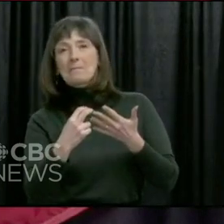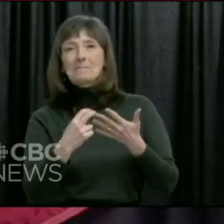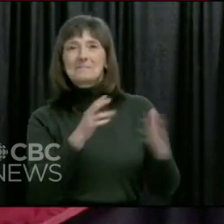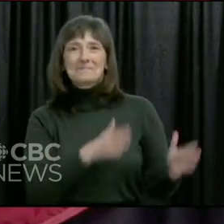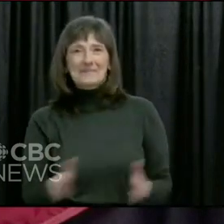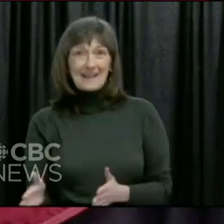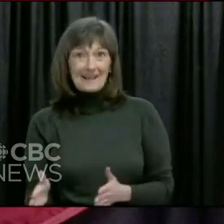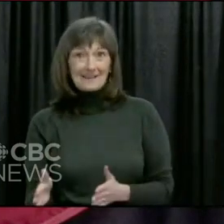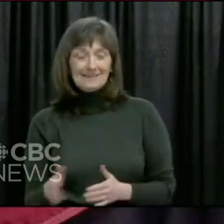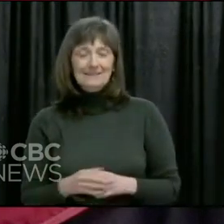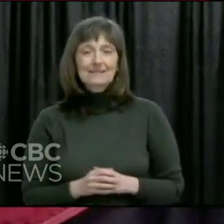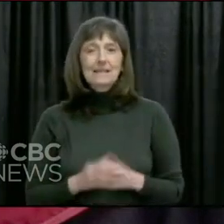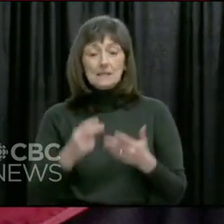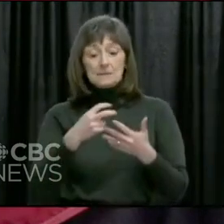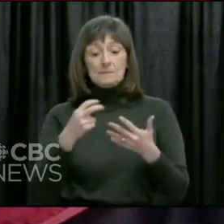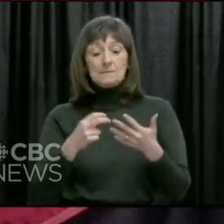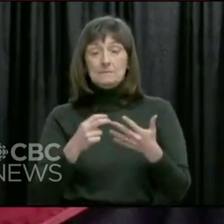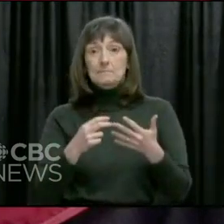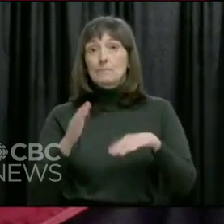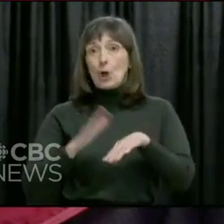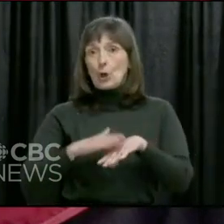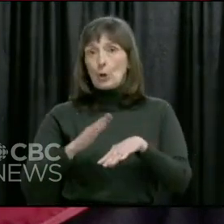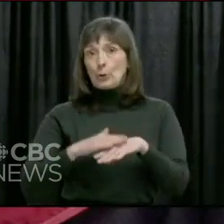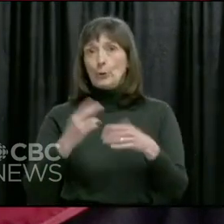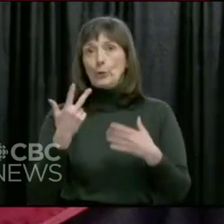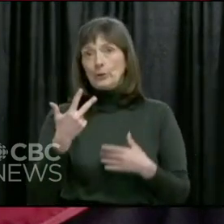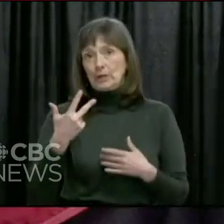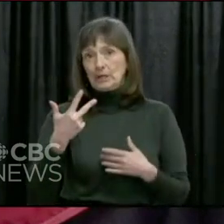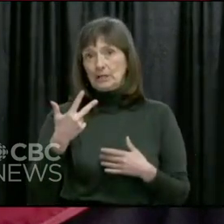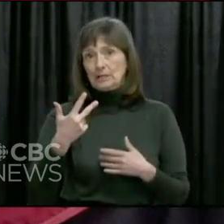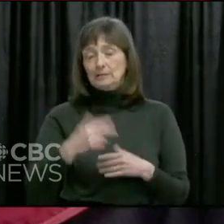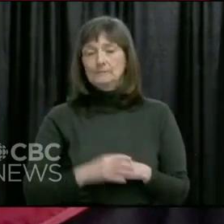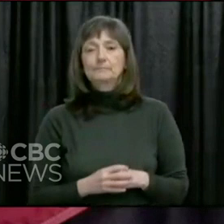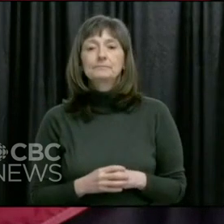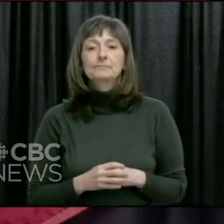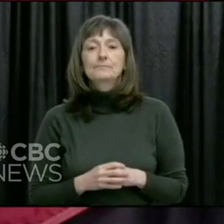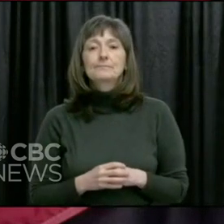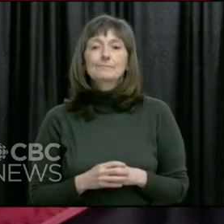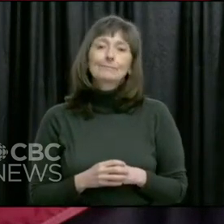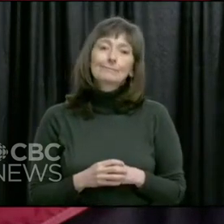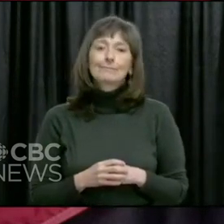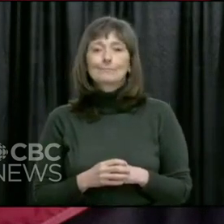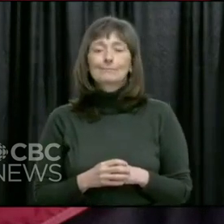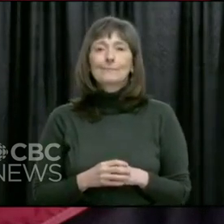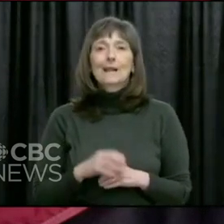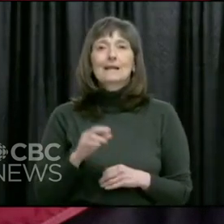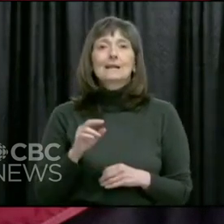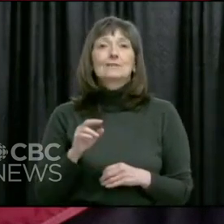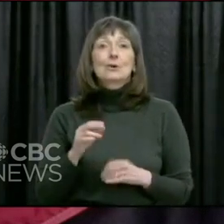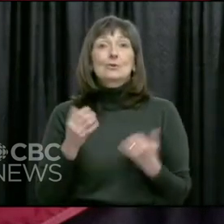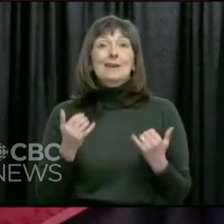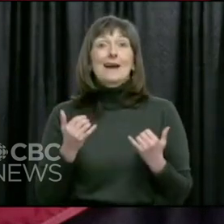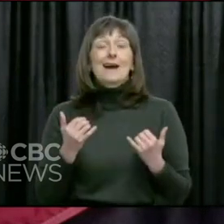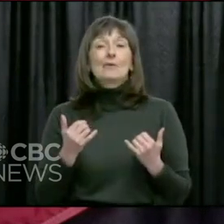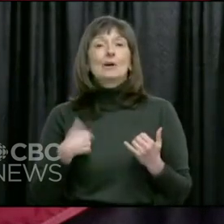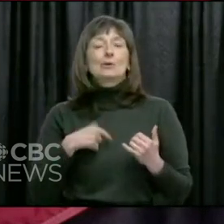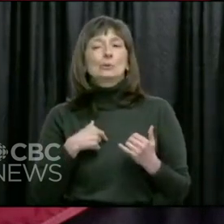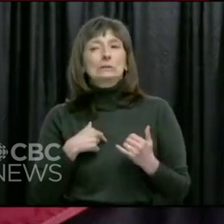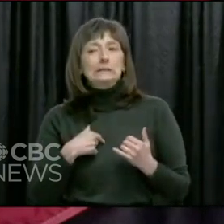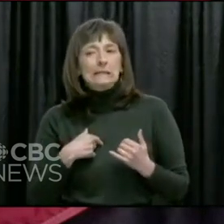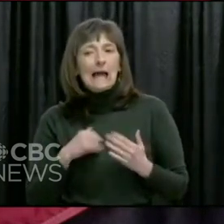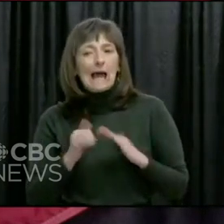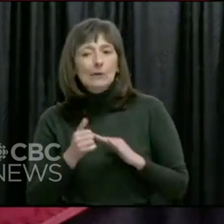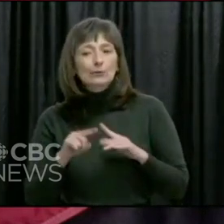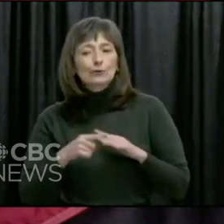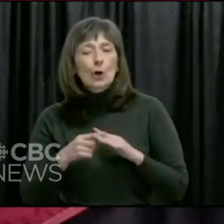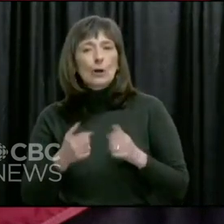plan. The next phase is Alert Level 3, NL Life with COVID-19, a foundation for living with this